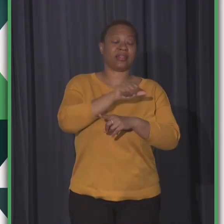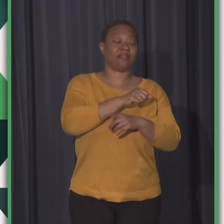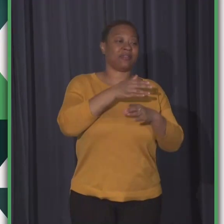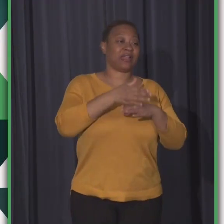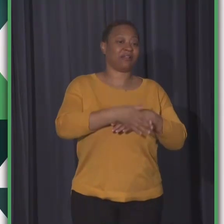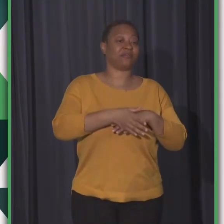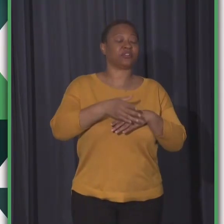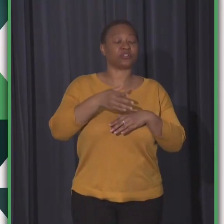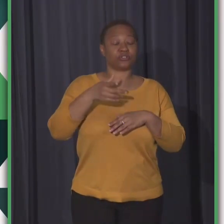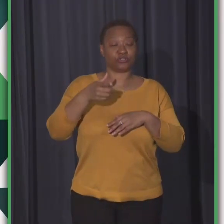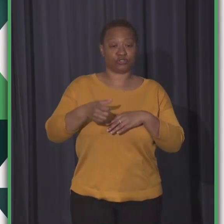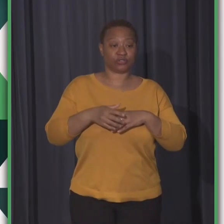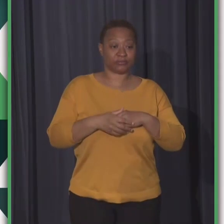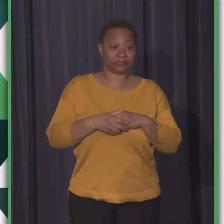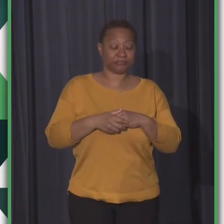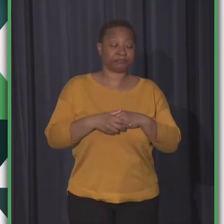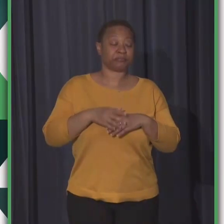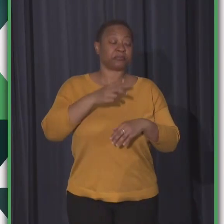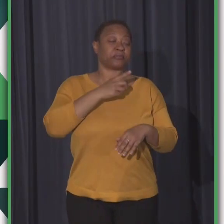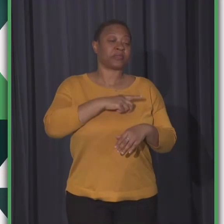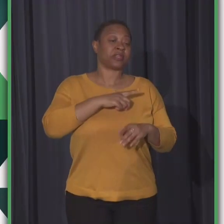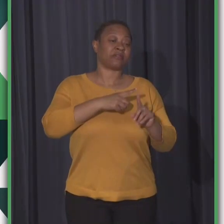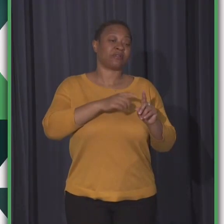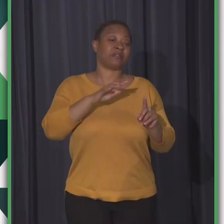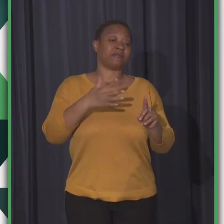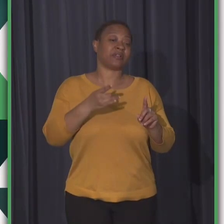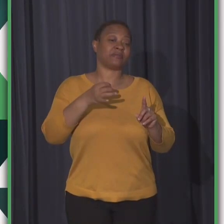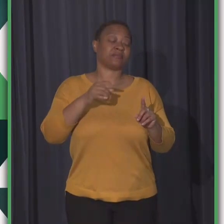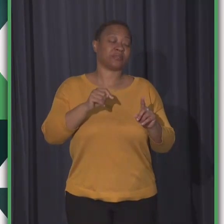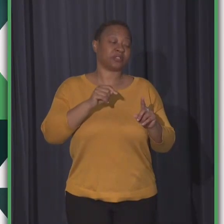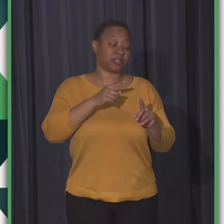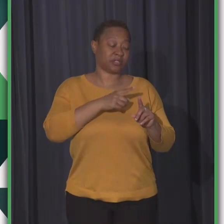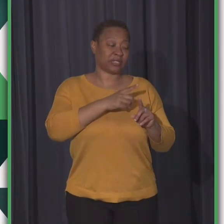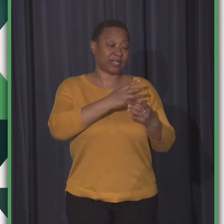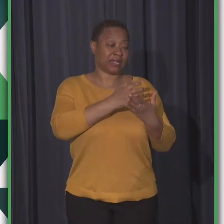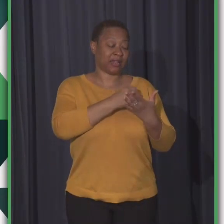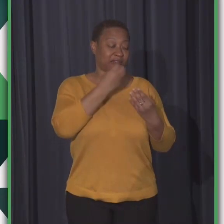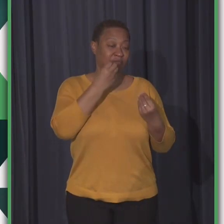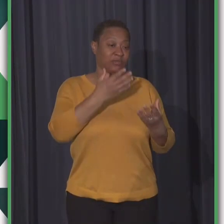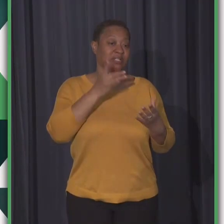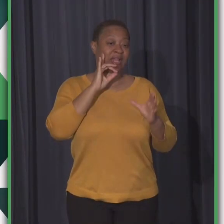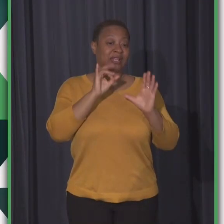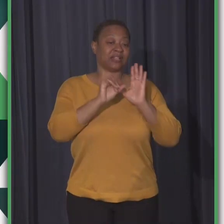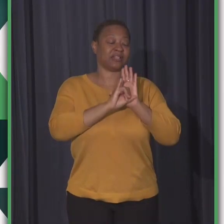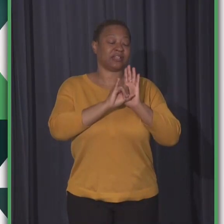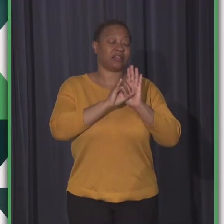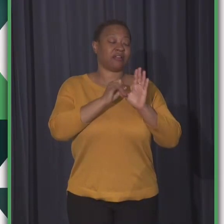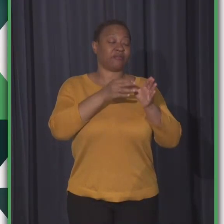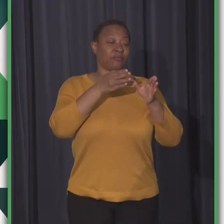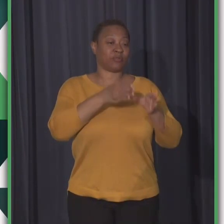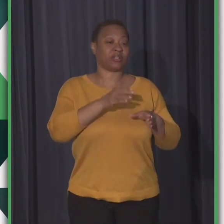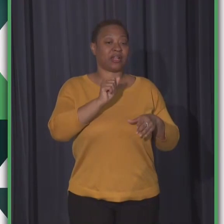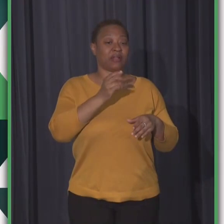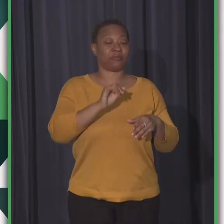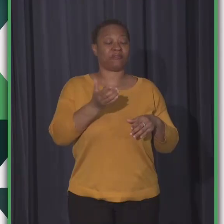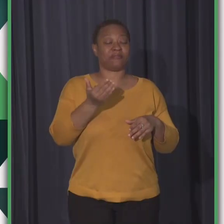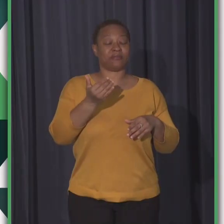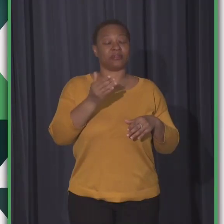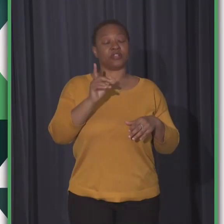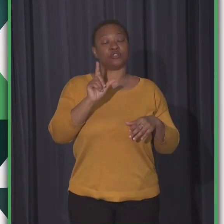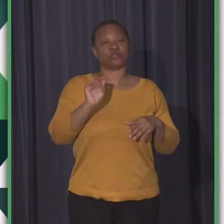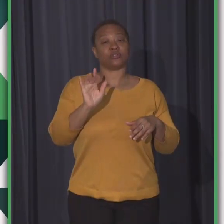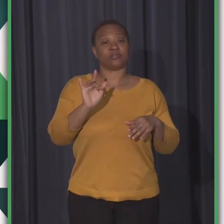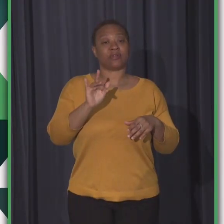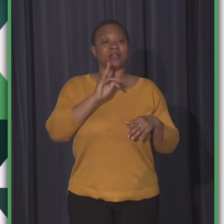shooting. Detectives from the 5th Precinct Detective Unit developed information on the identity of the suspect. On April 15, 2025,